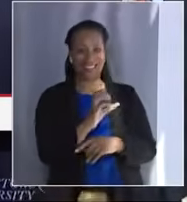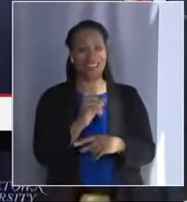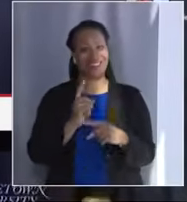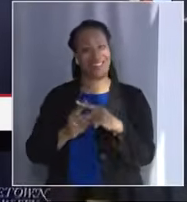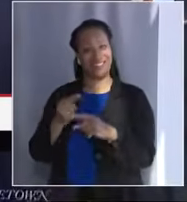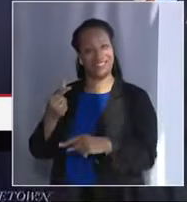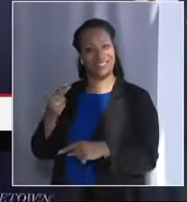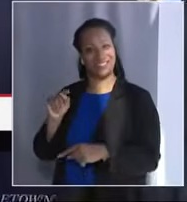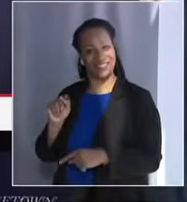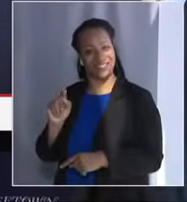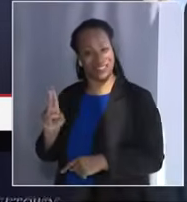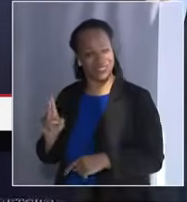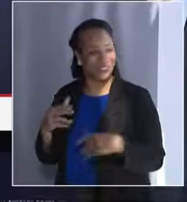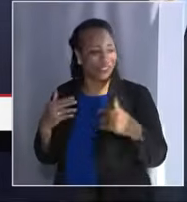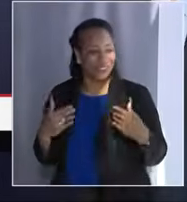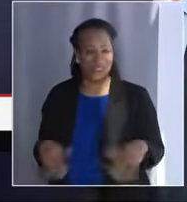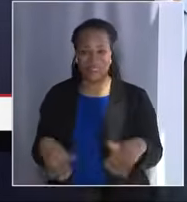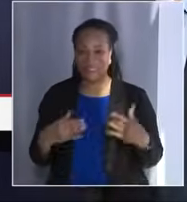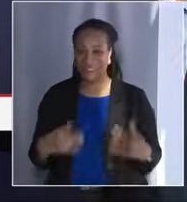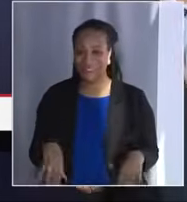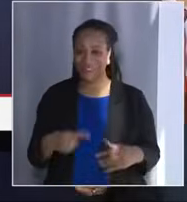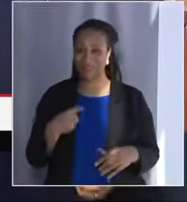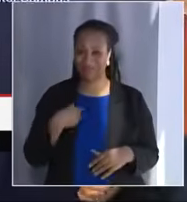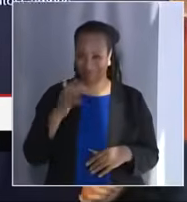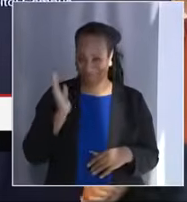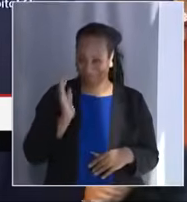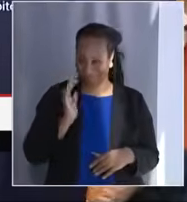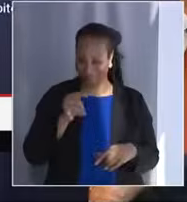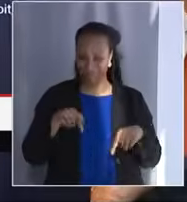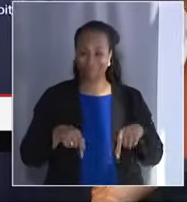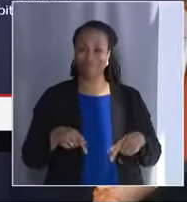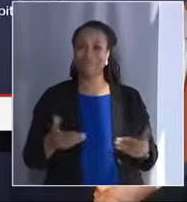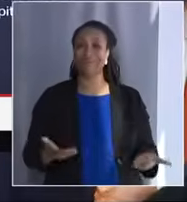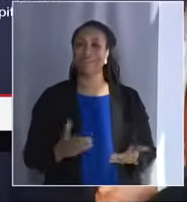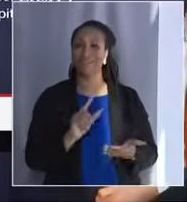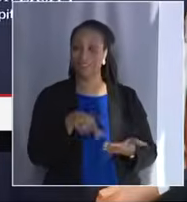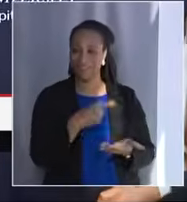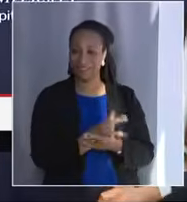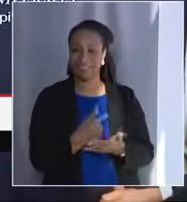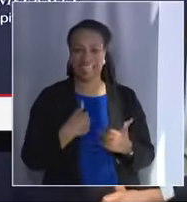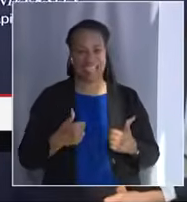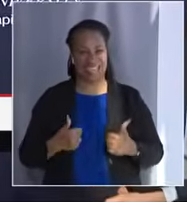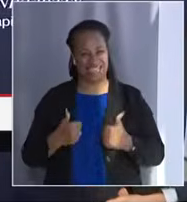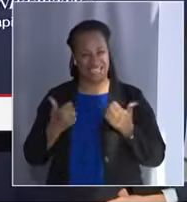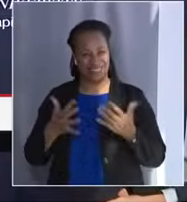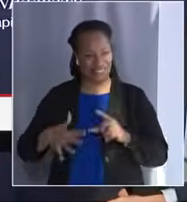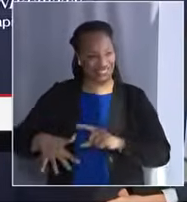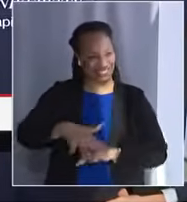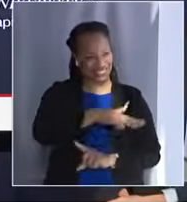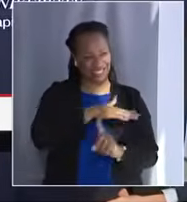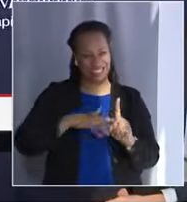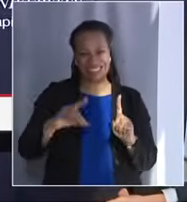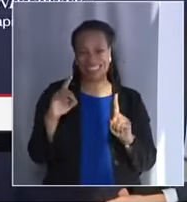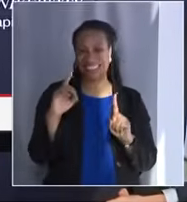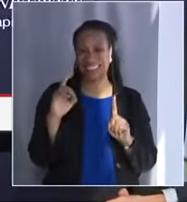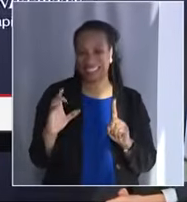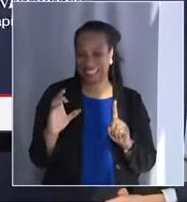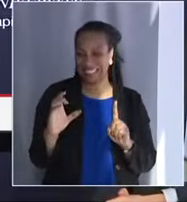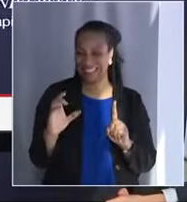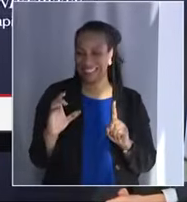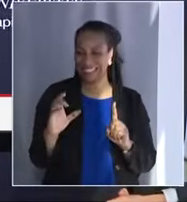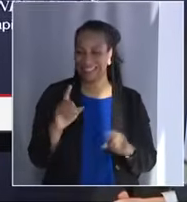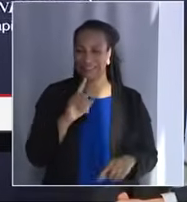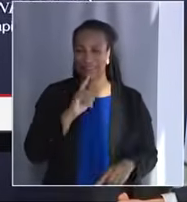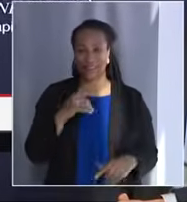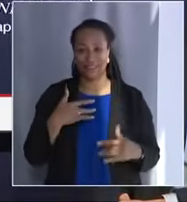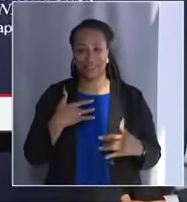Georgetown. I'm also a resident of Washington, D.C. So I am especially proud today to see this